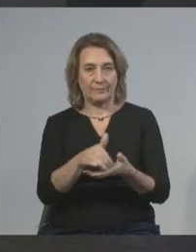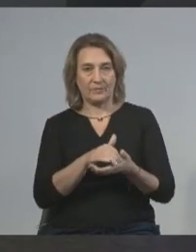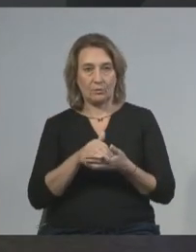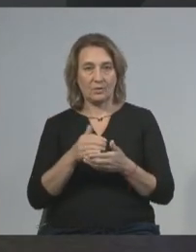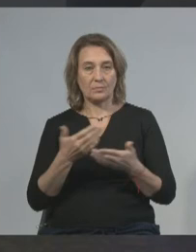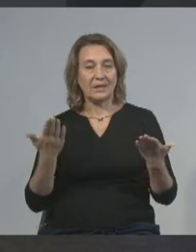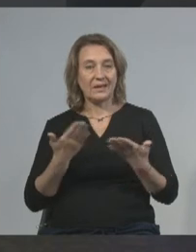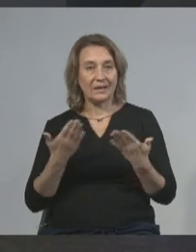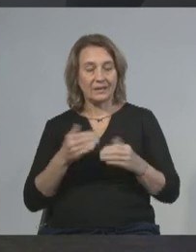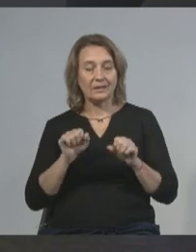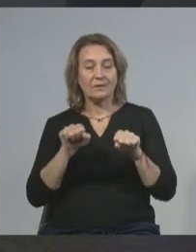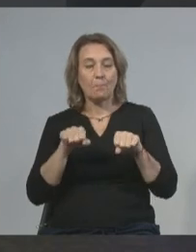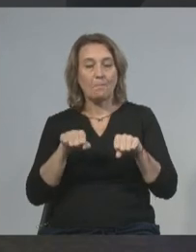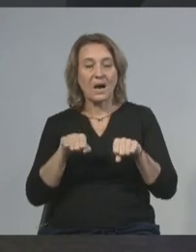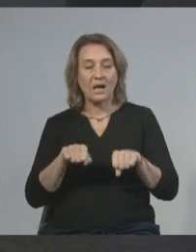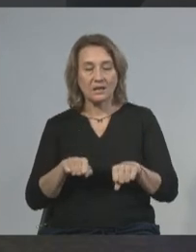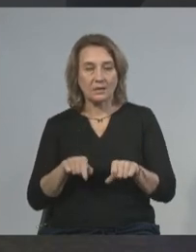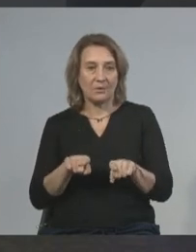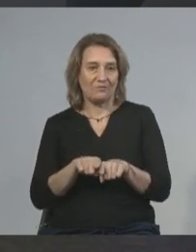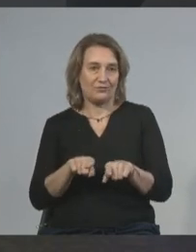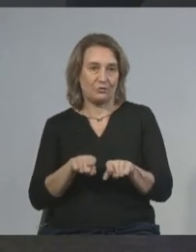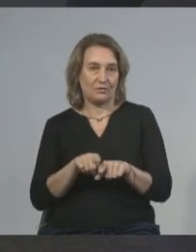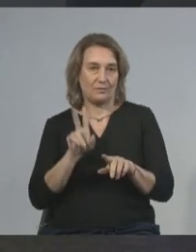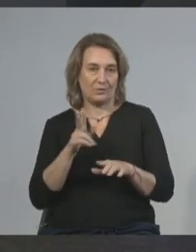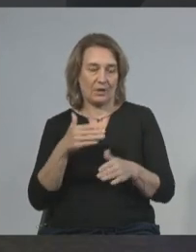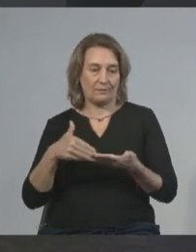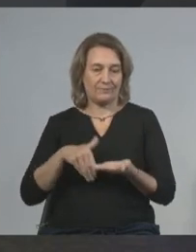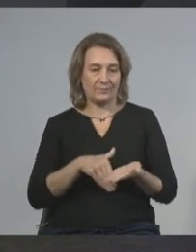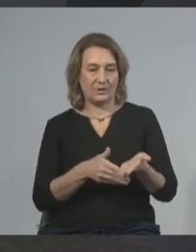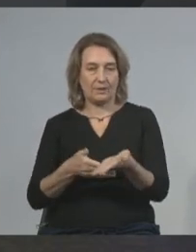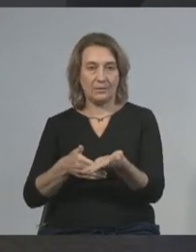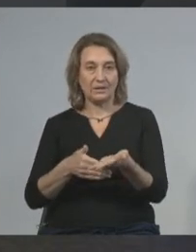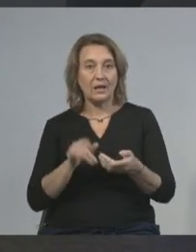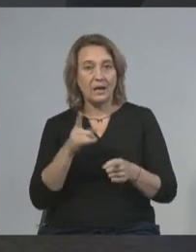the team into groups so that they would not